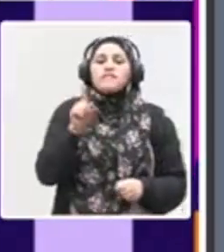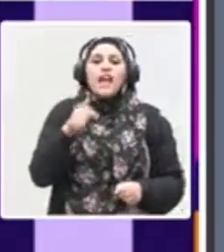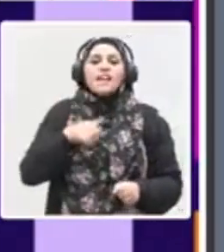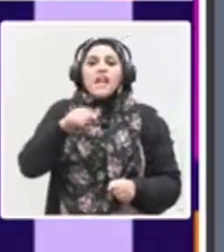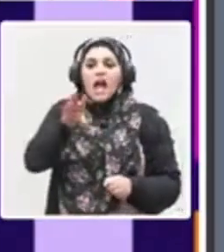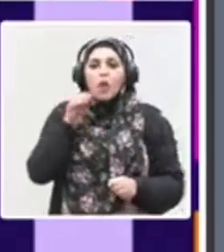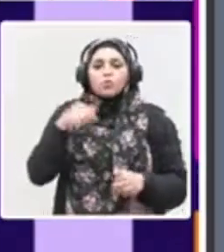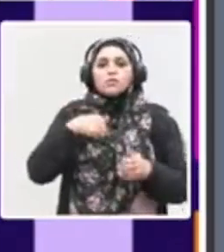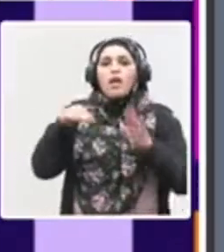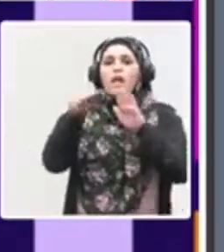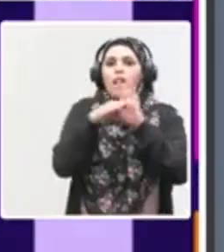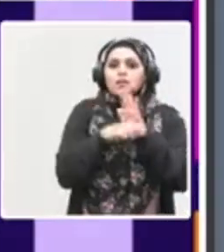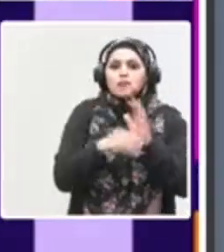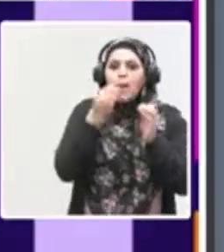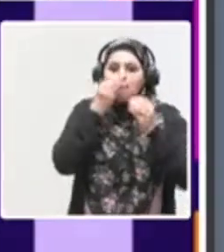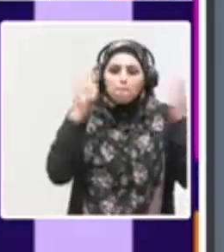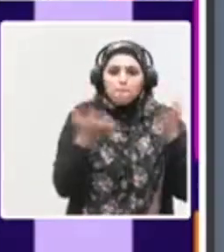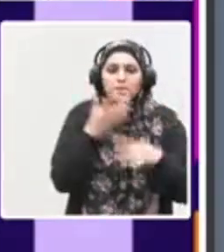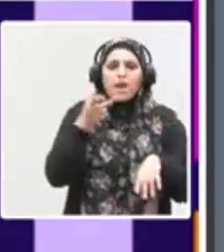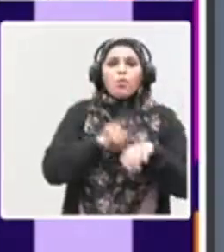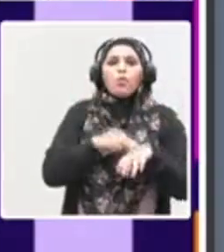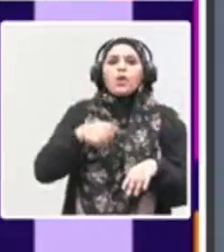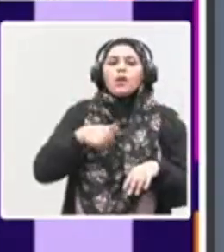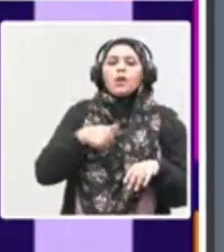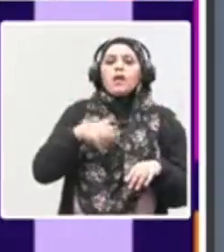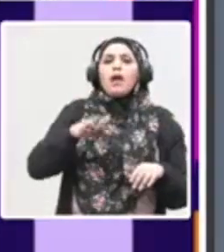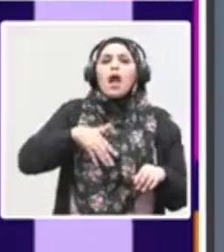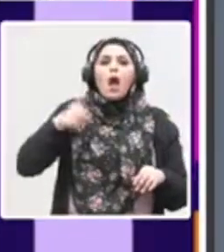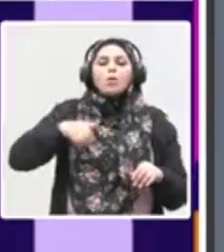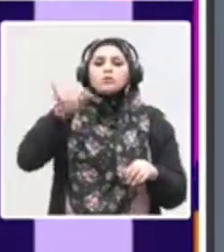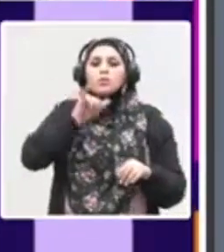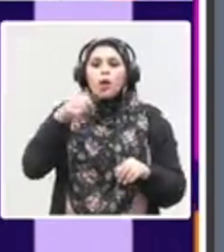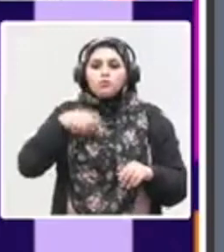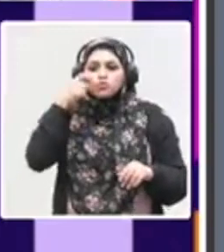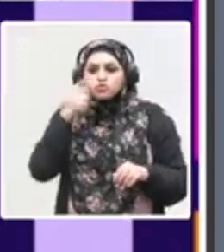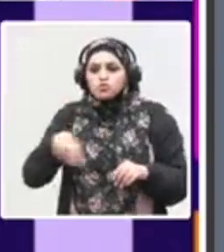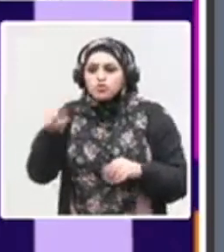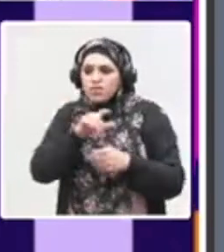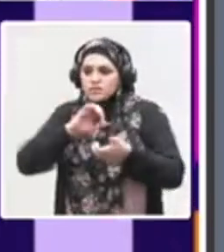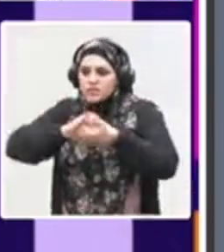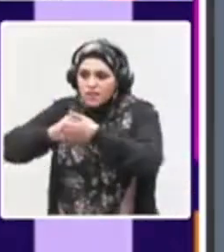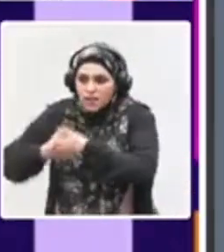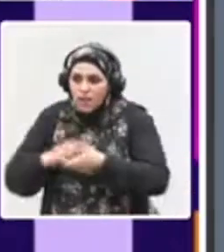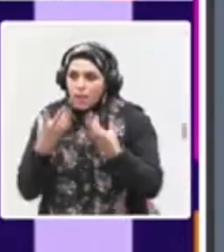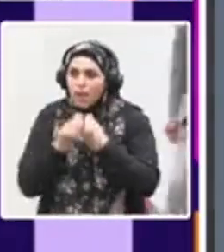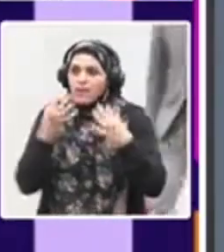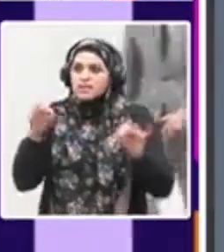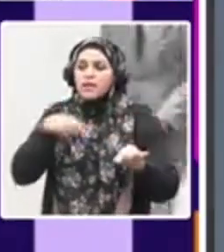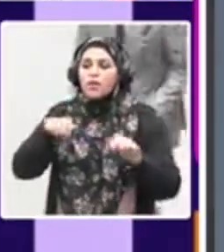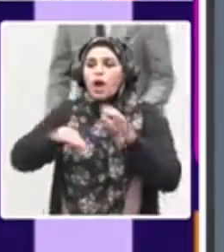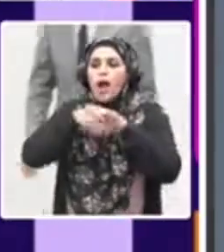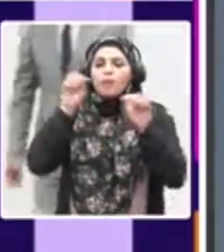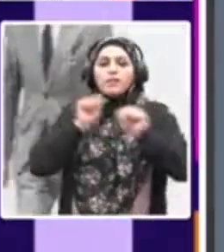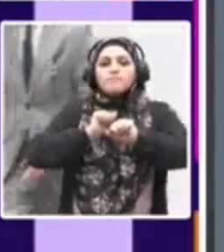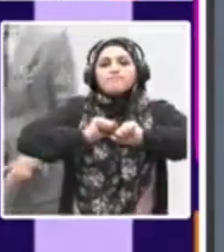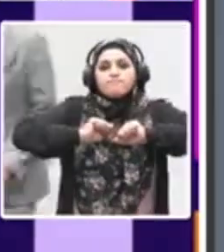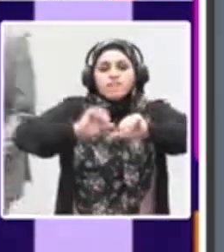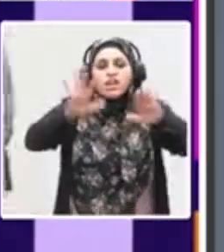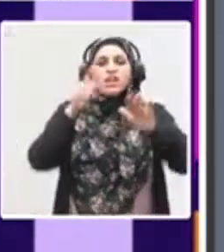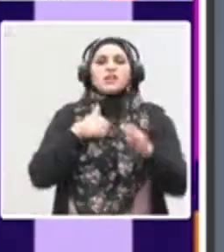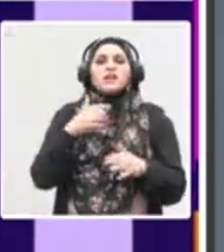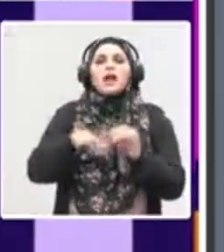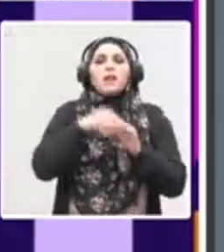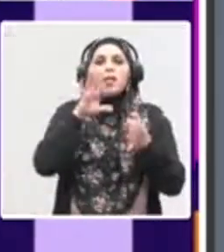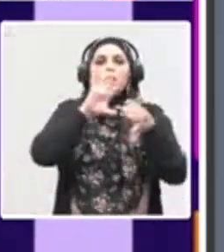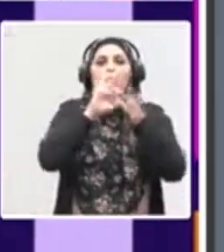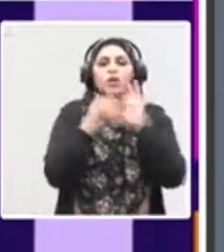the same entrepreneur launched an NGO called Stockade Works to train women, young people,